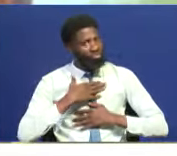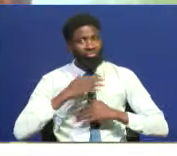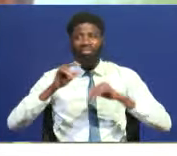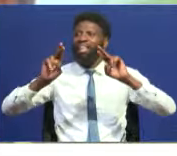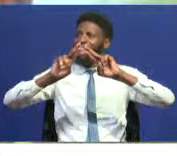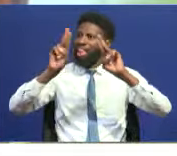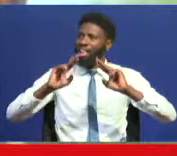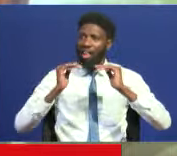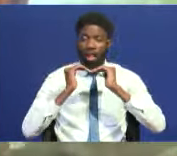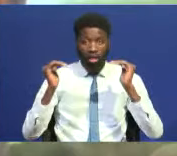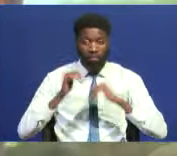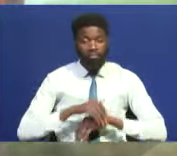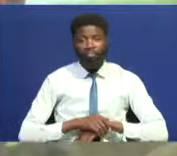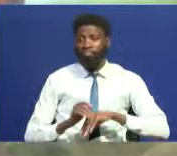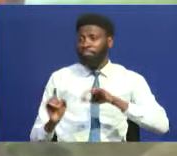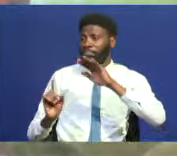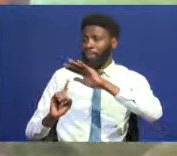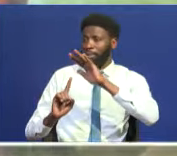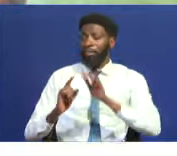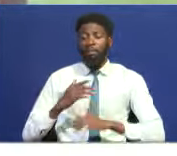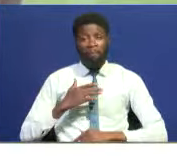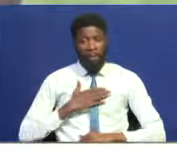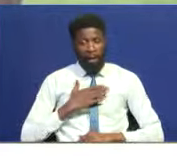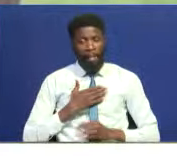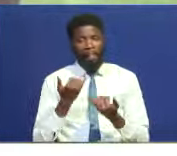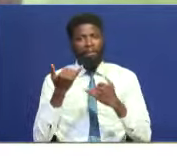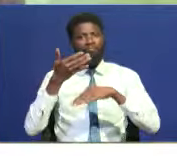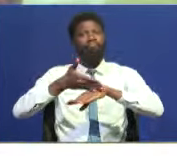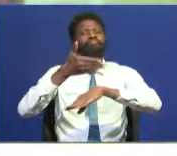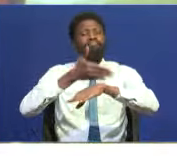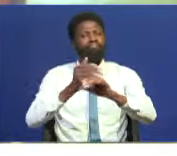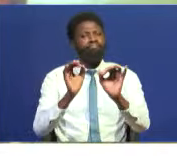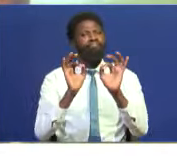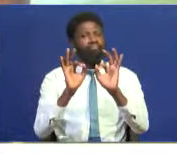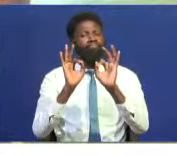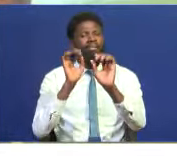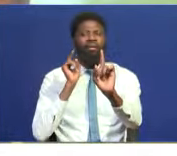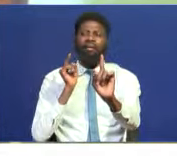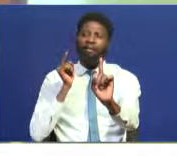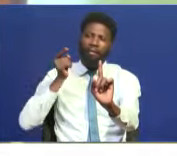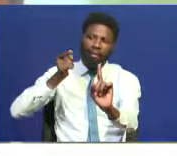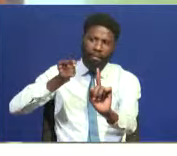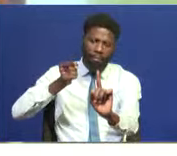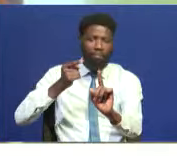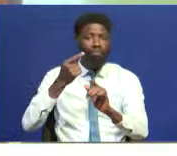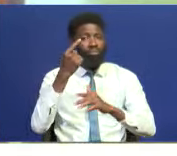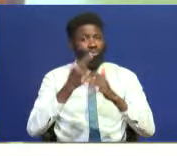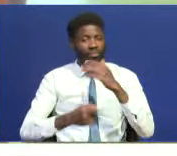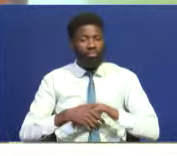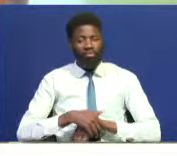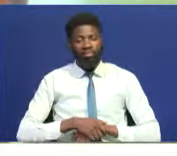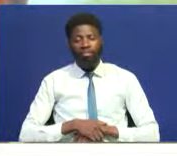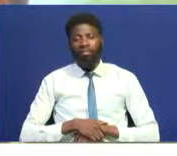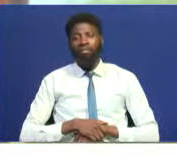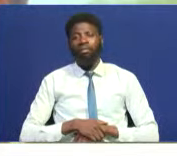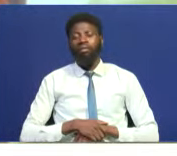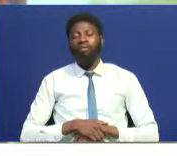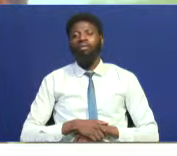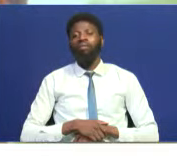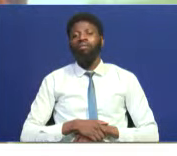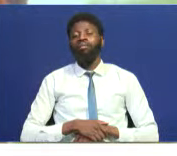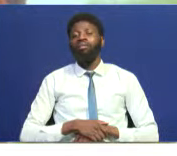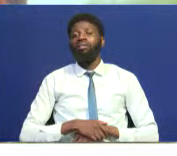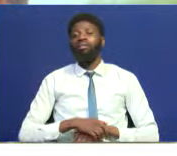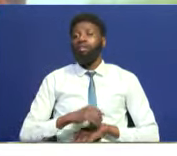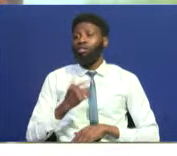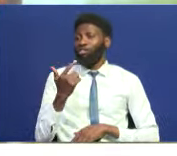scene, my ministry has also made good progress towards the ratification of Convention 189 on